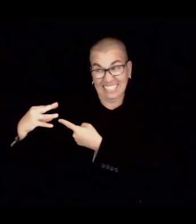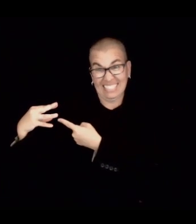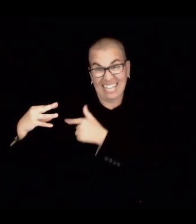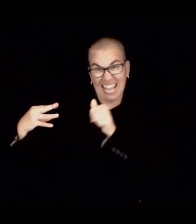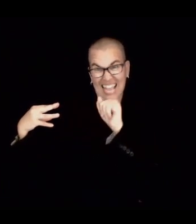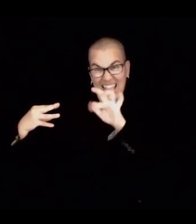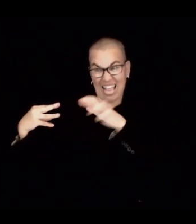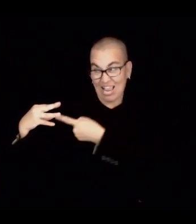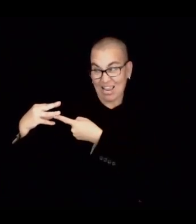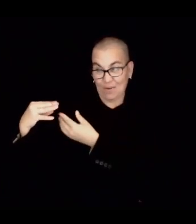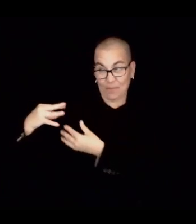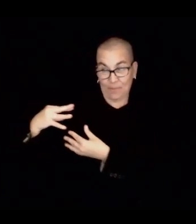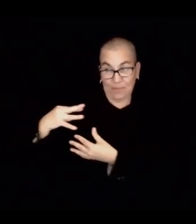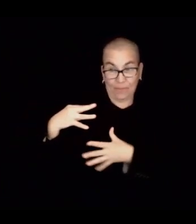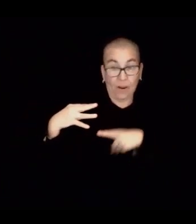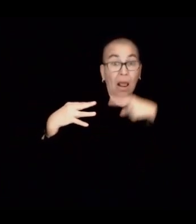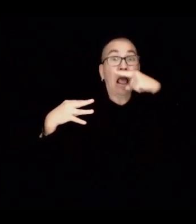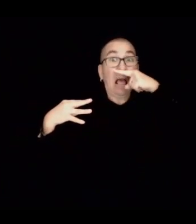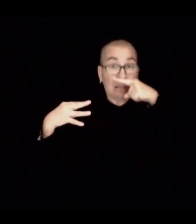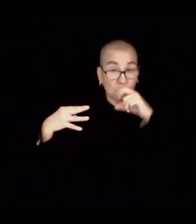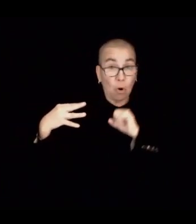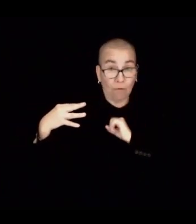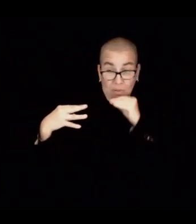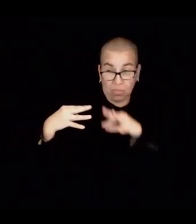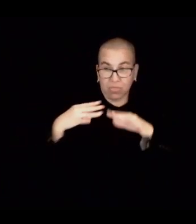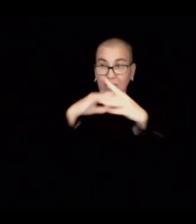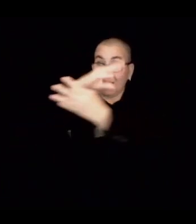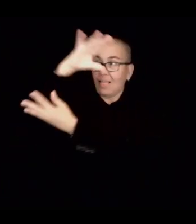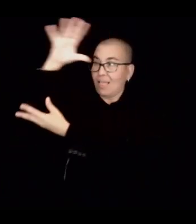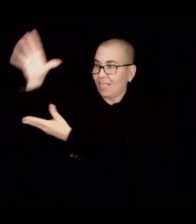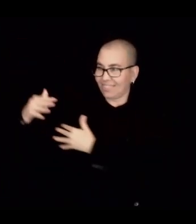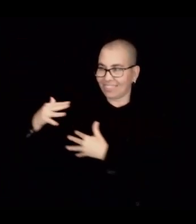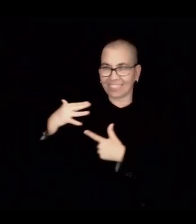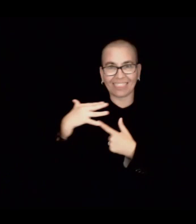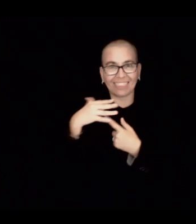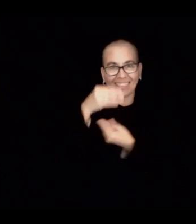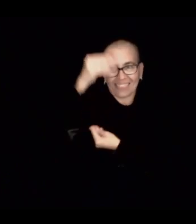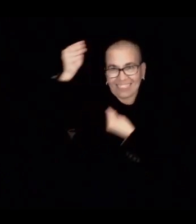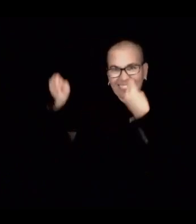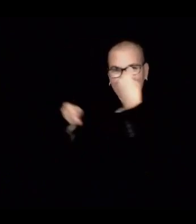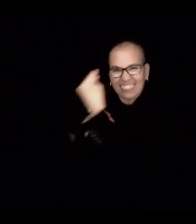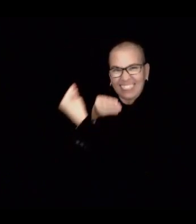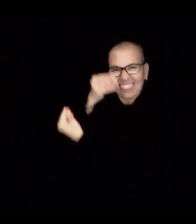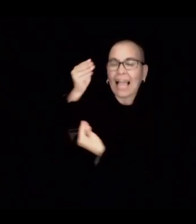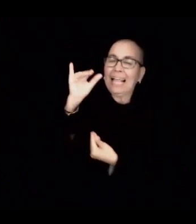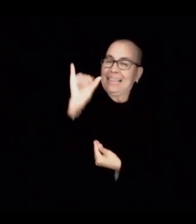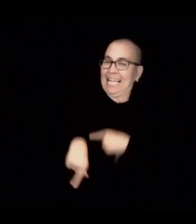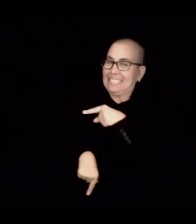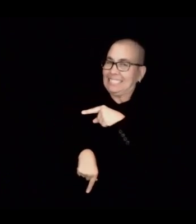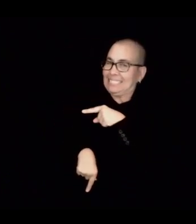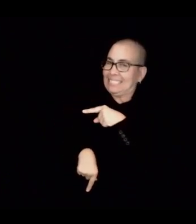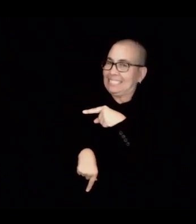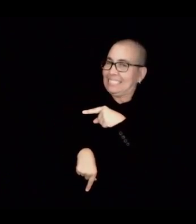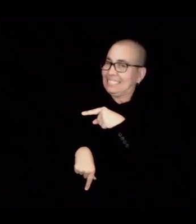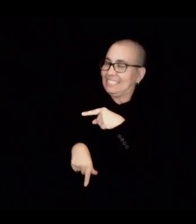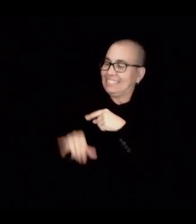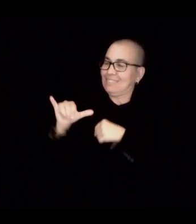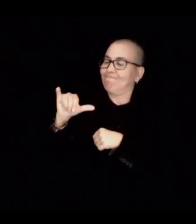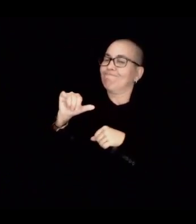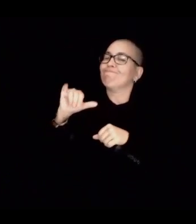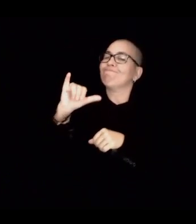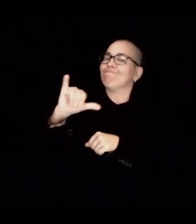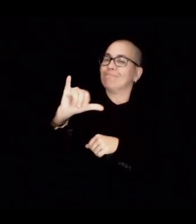but that's a problem as it relates to COVID. Actually, you want to have less recirculation of air